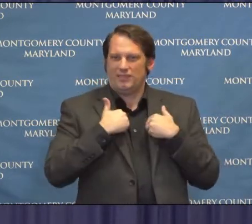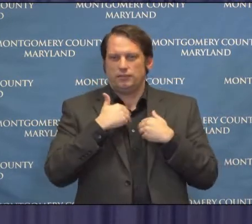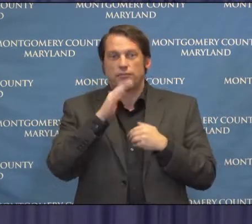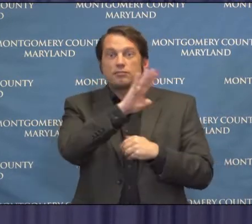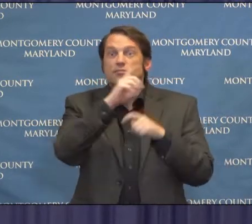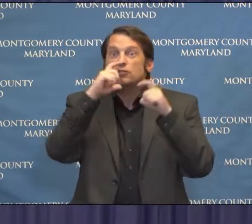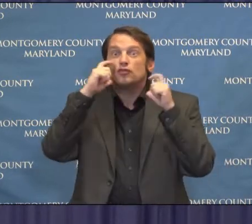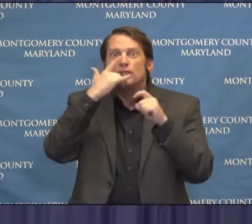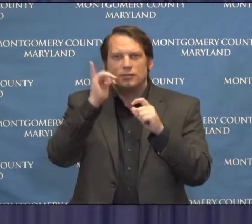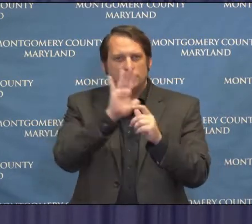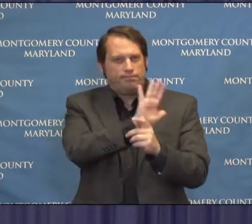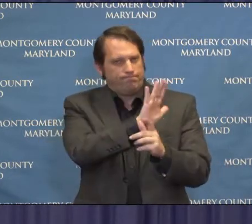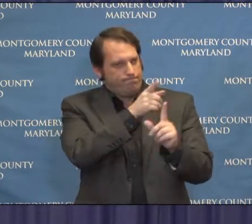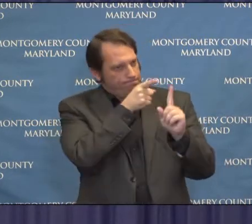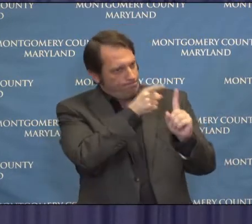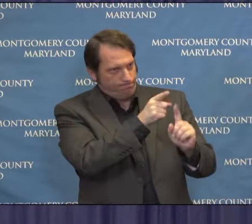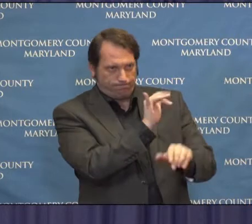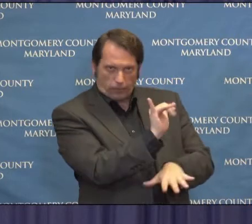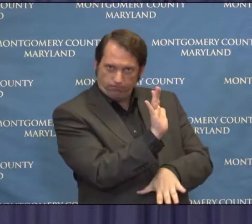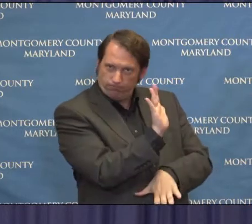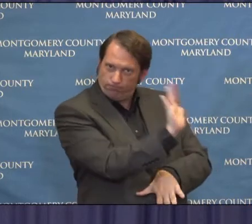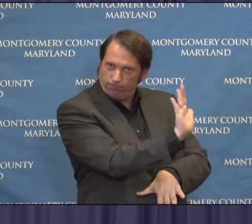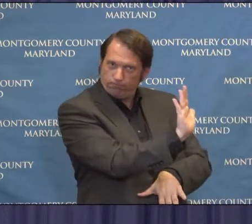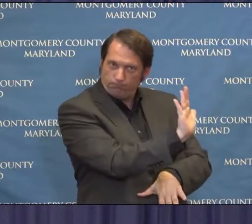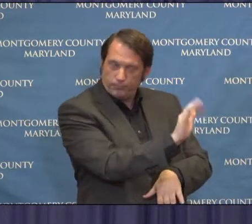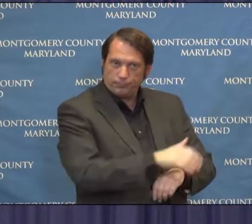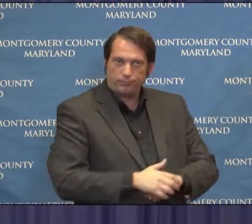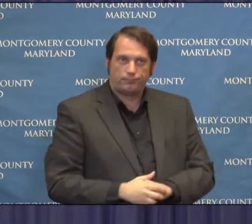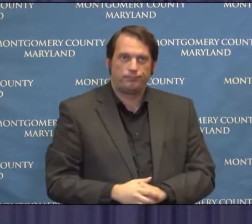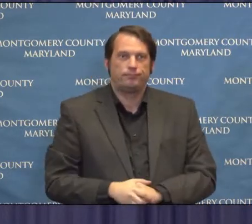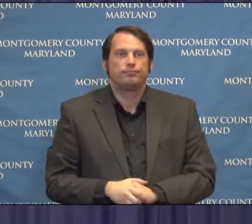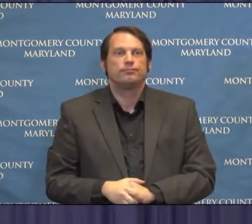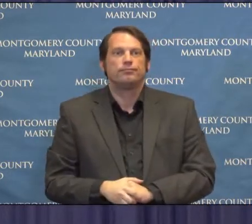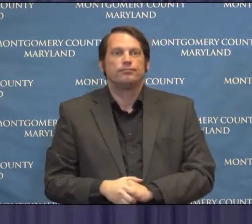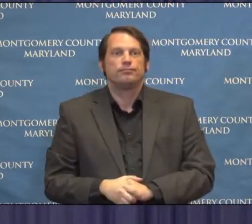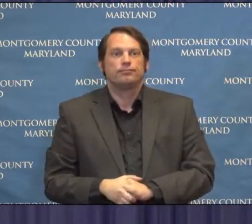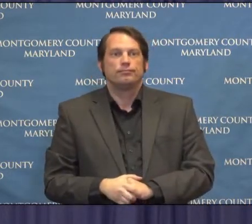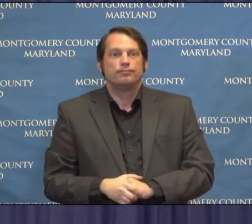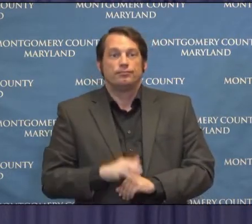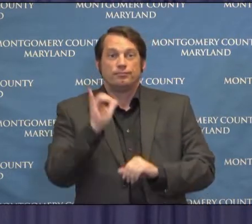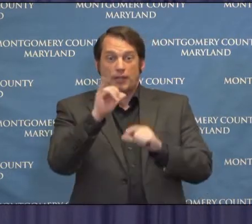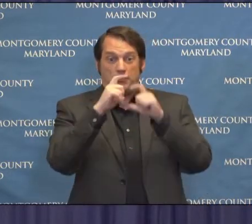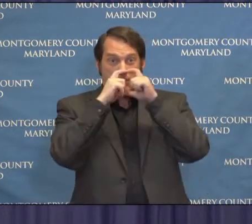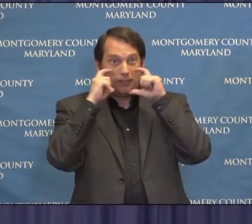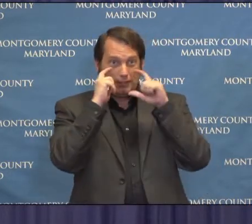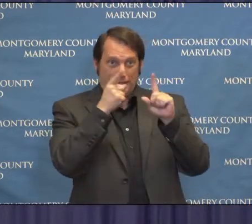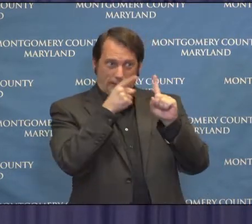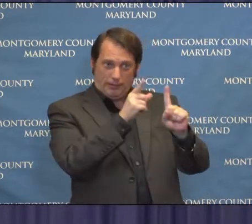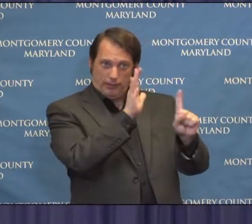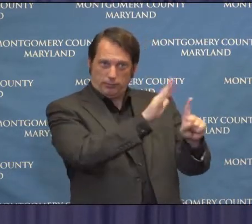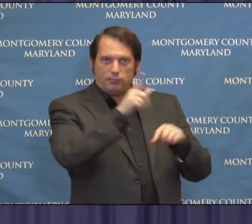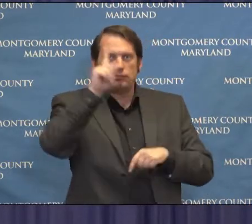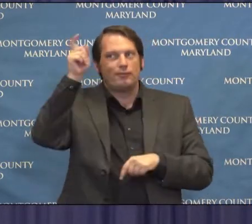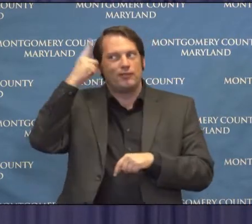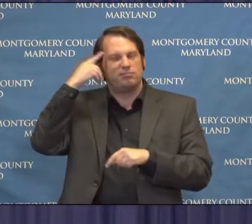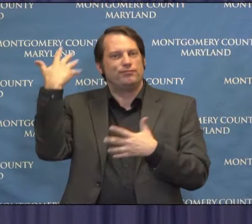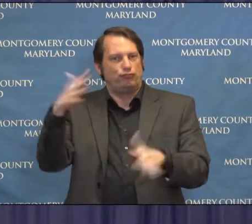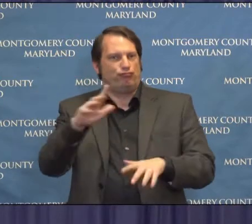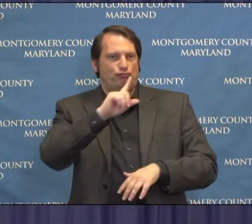such as the governor's orders, we are requiring them to have their face coverings with them, as everybody else is